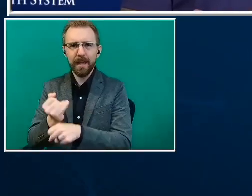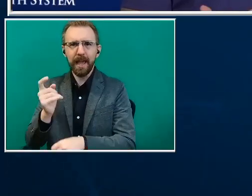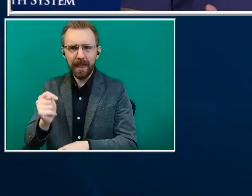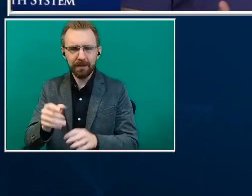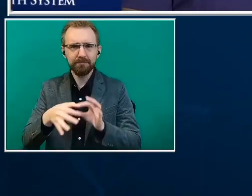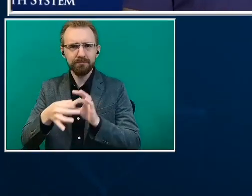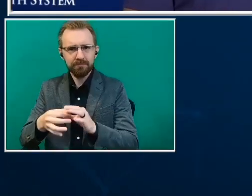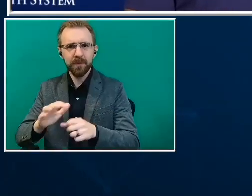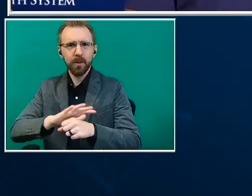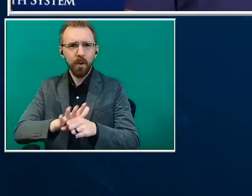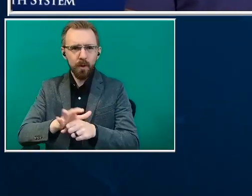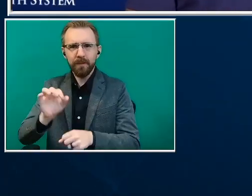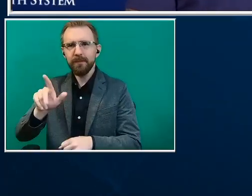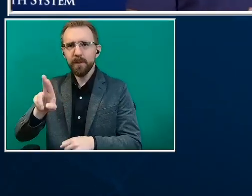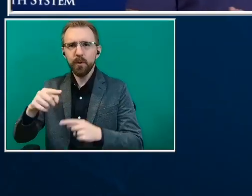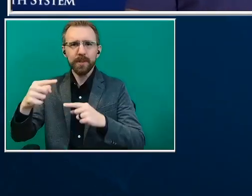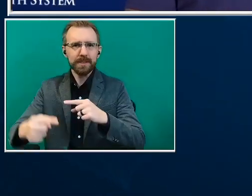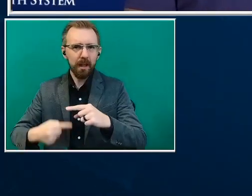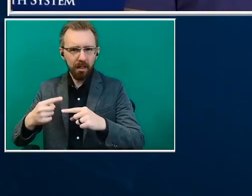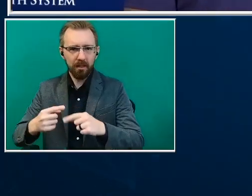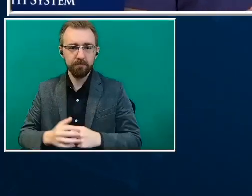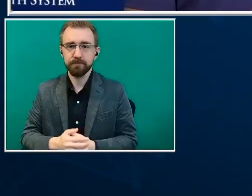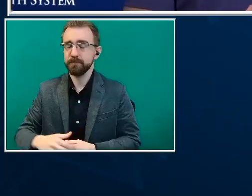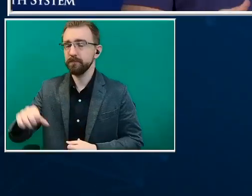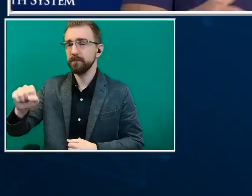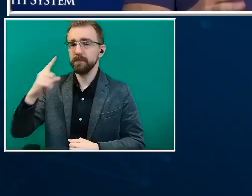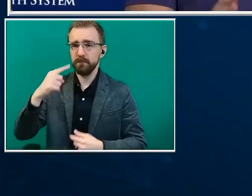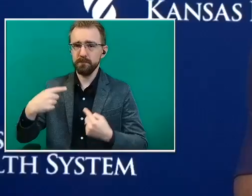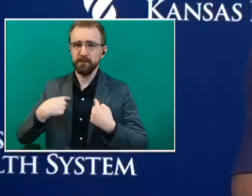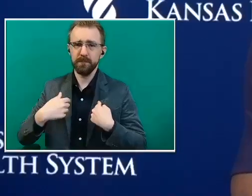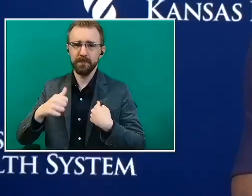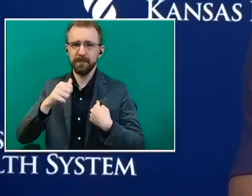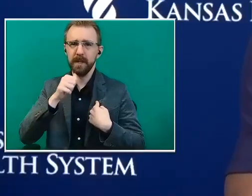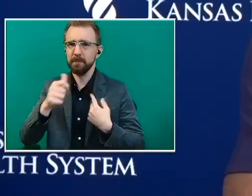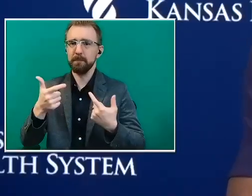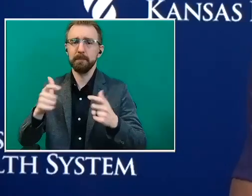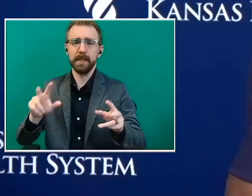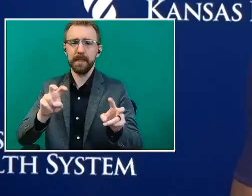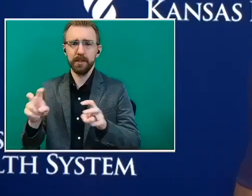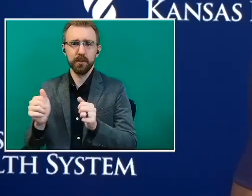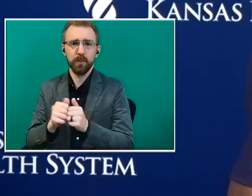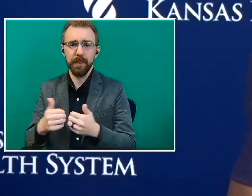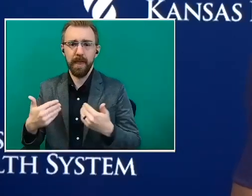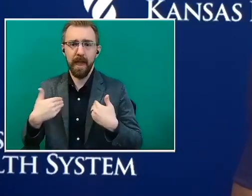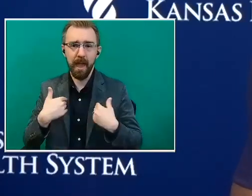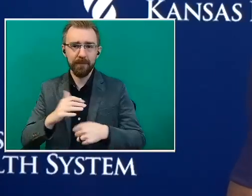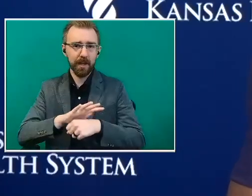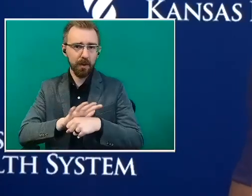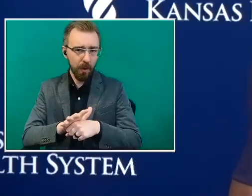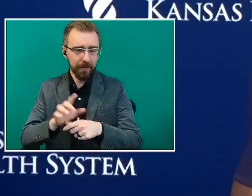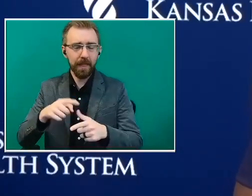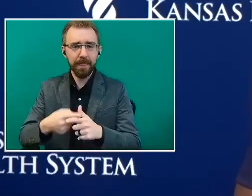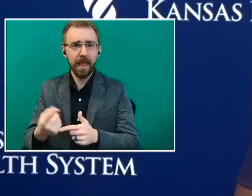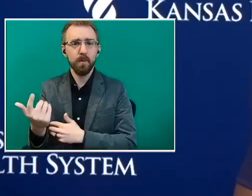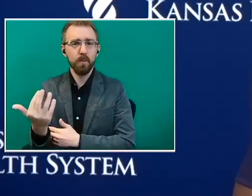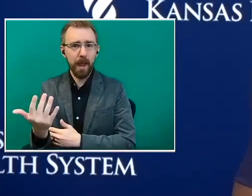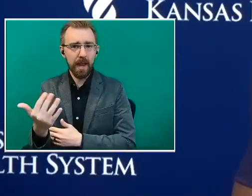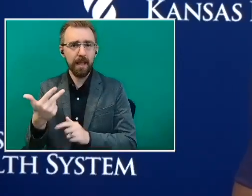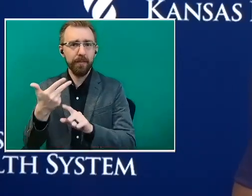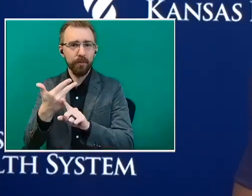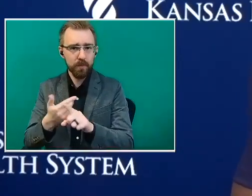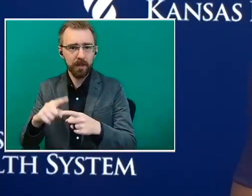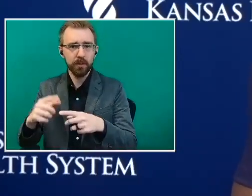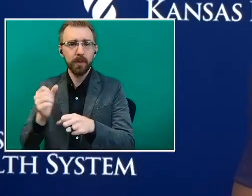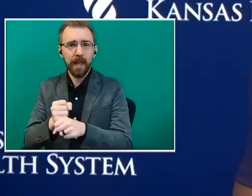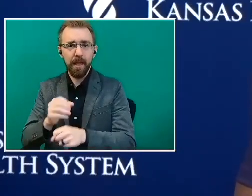are. Yeah, certainly for me, it wasn't a big issue with having COVID and then waiting 3 months to get the boost,